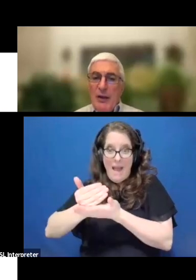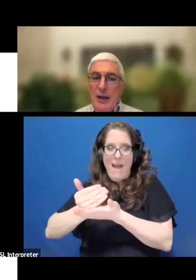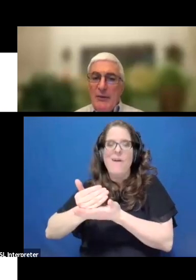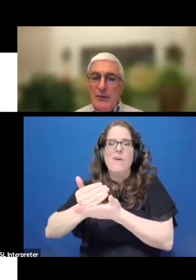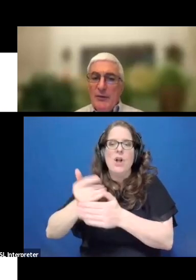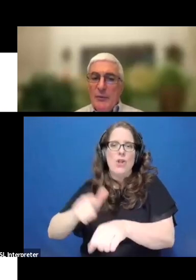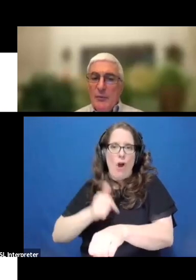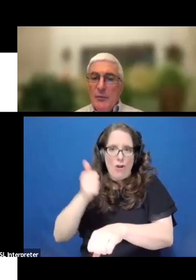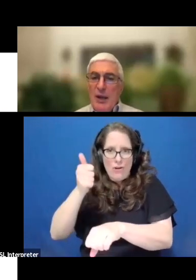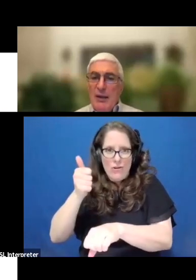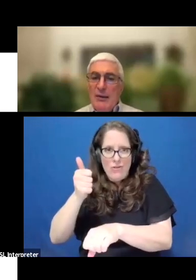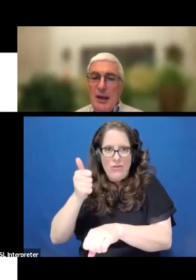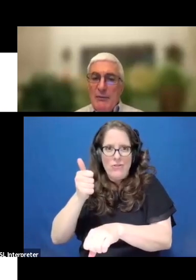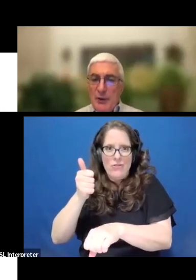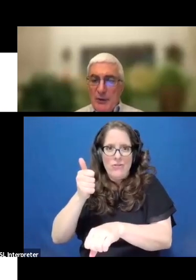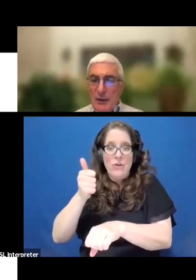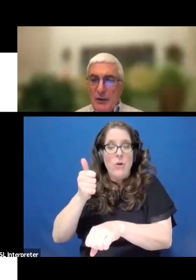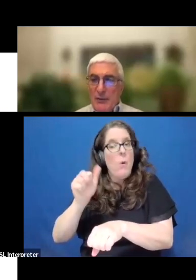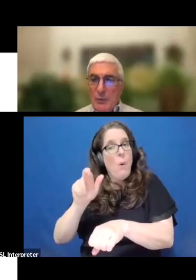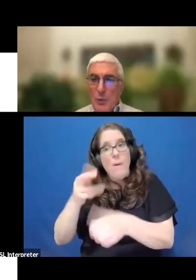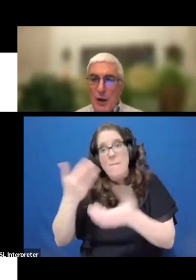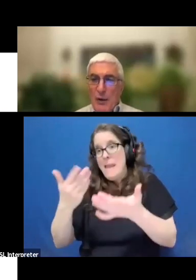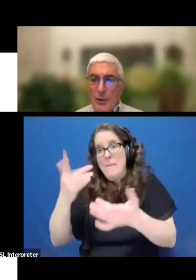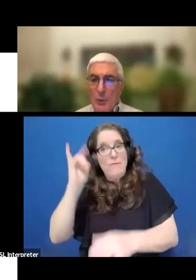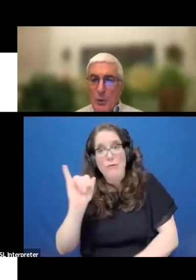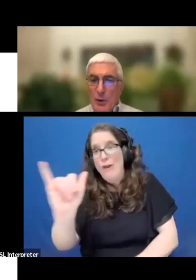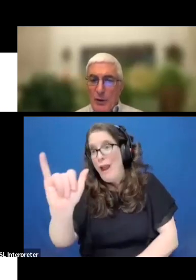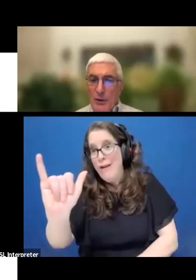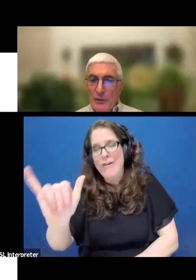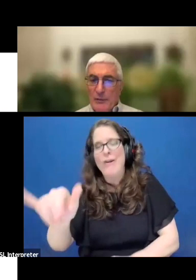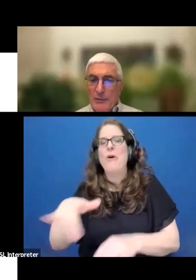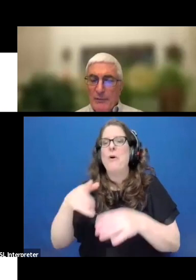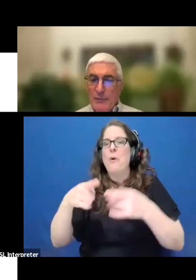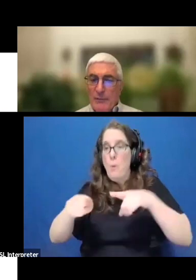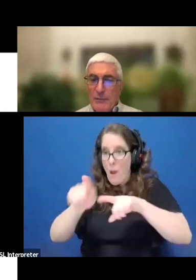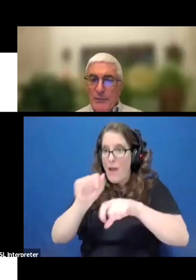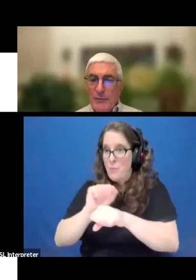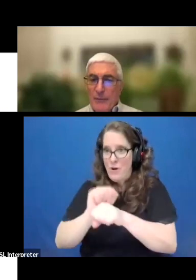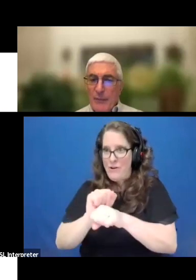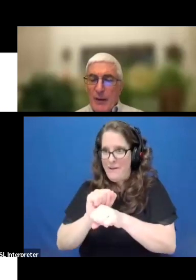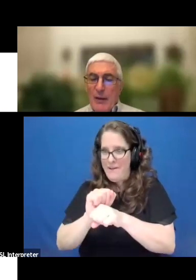in many cases indefinitely while they work.